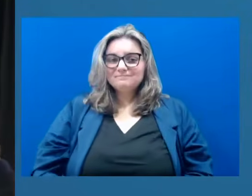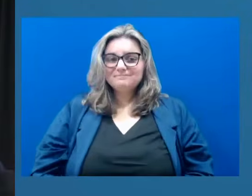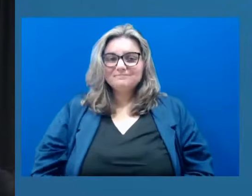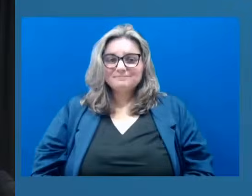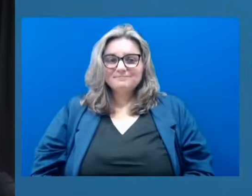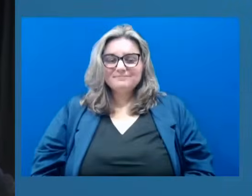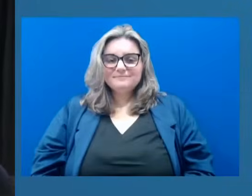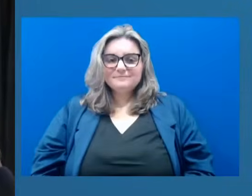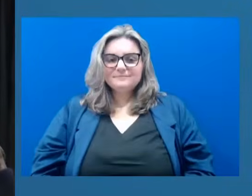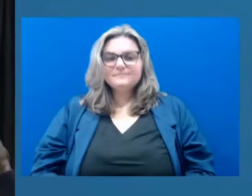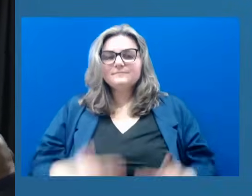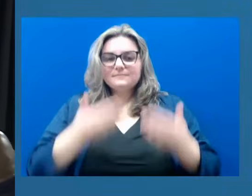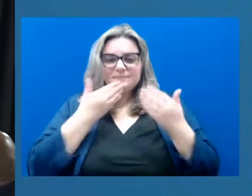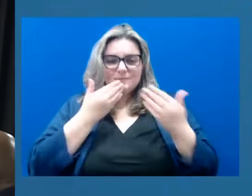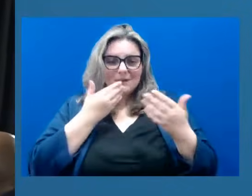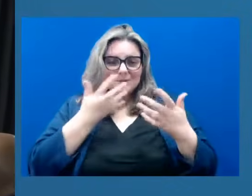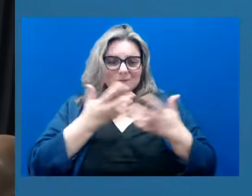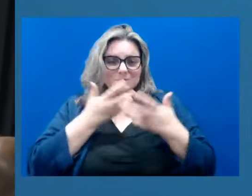Thank you very much, Madam Leader.